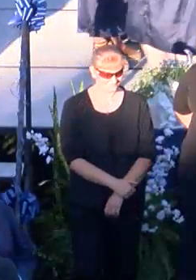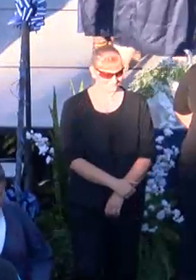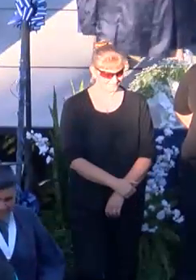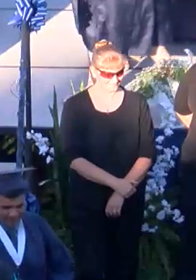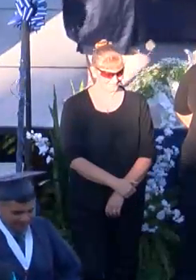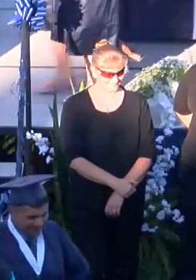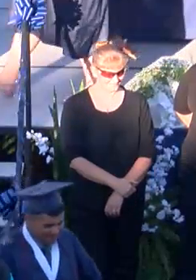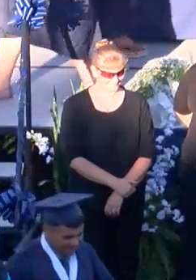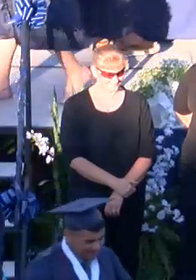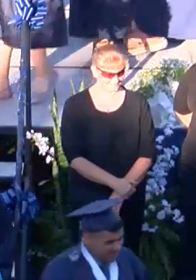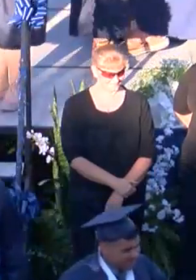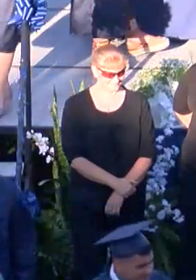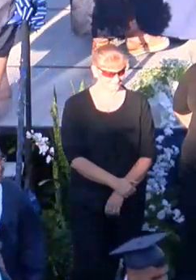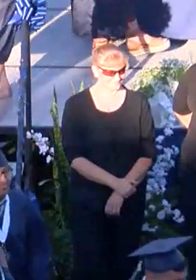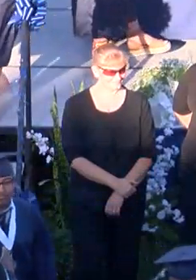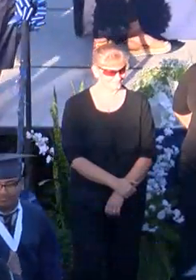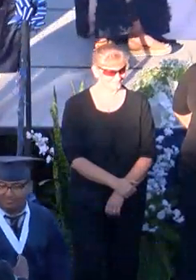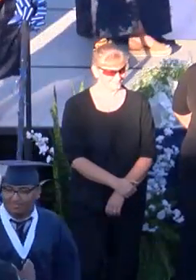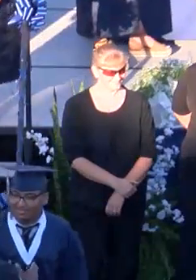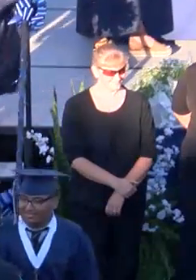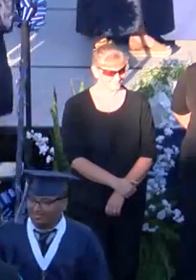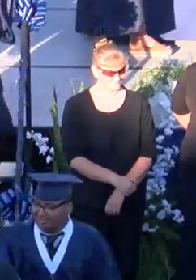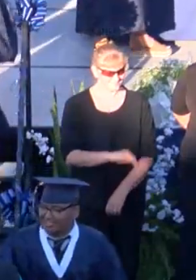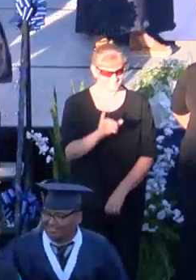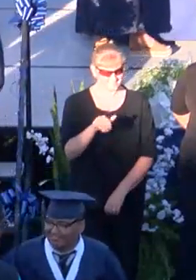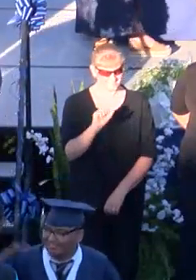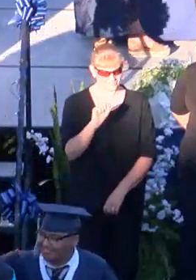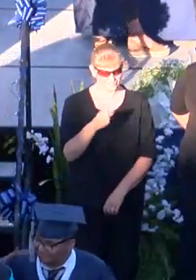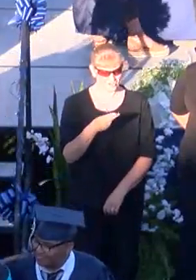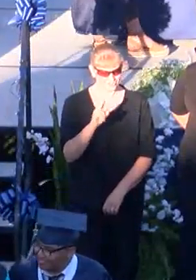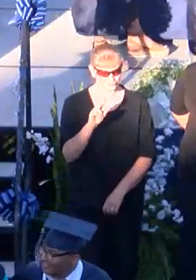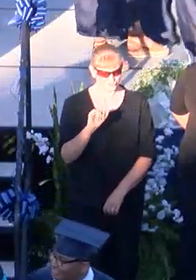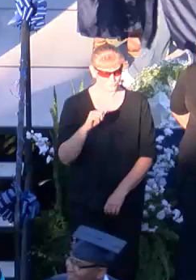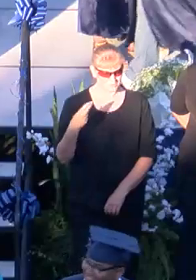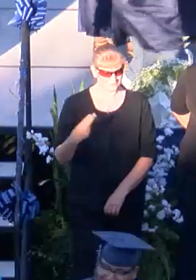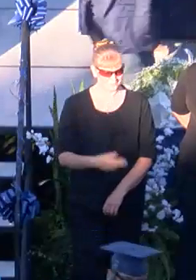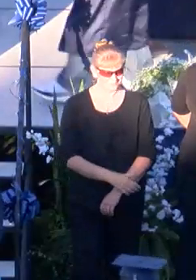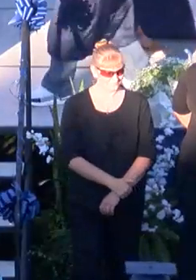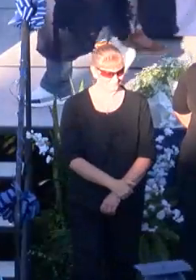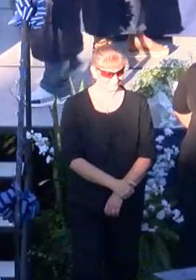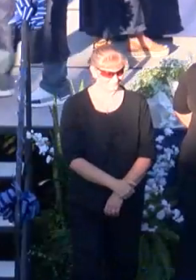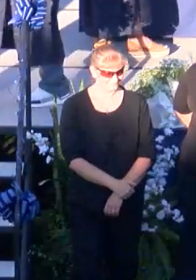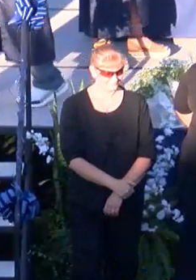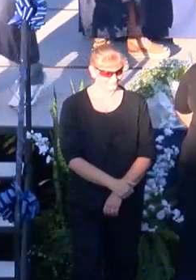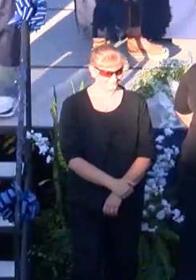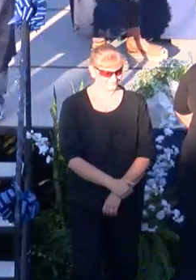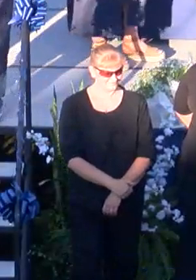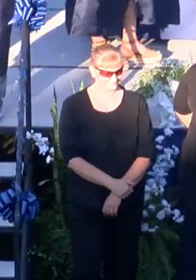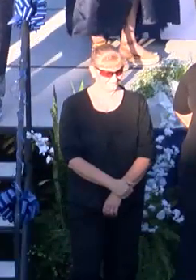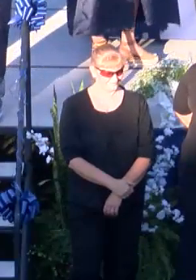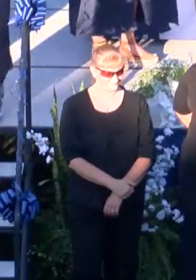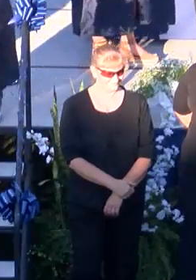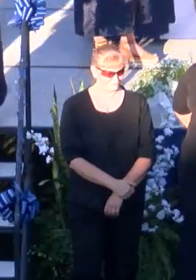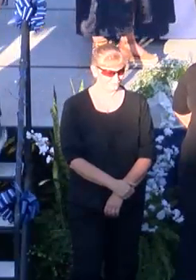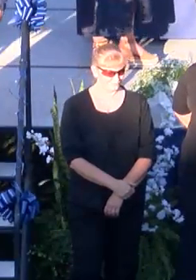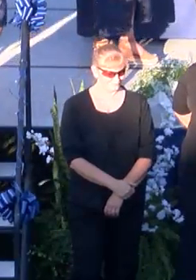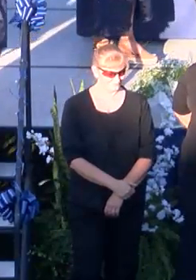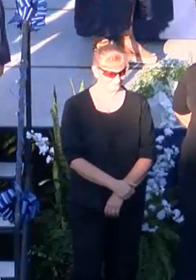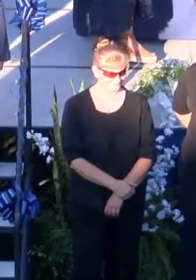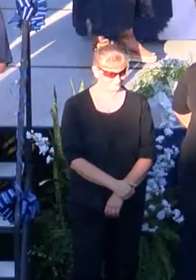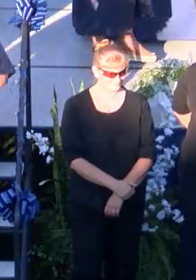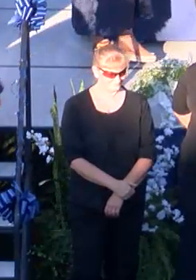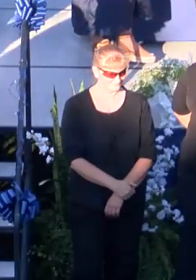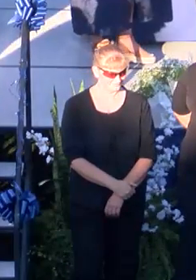Ethan Sugden. Joshua Fowles. Joel Salazar